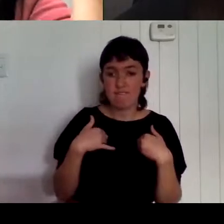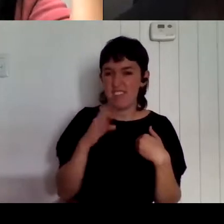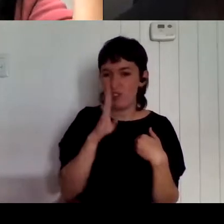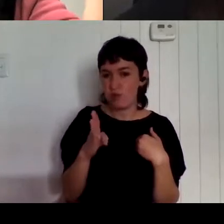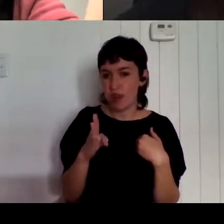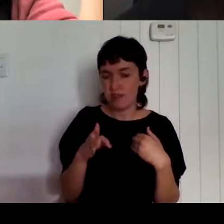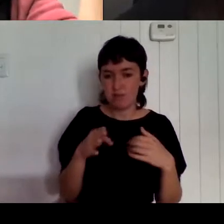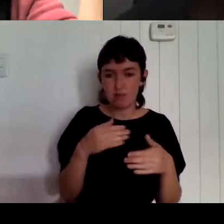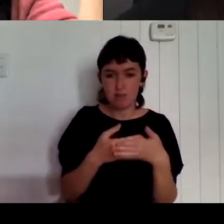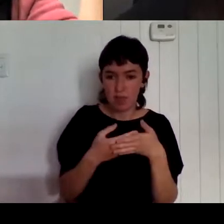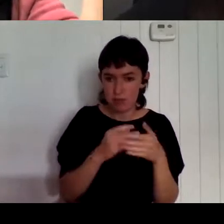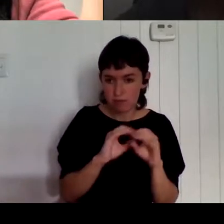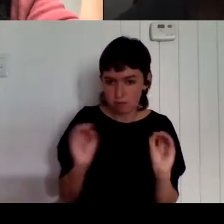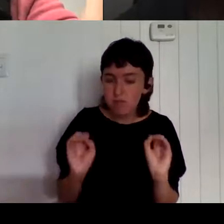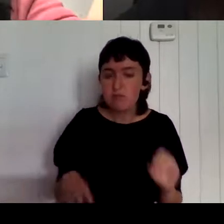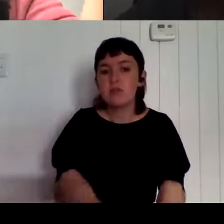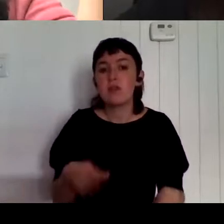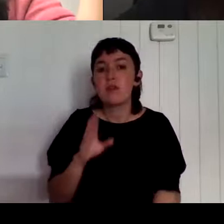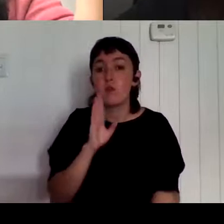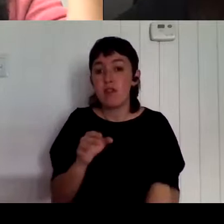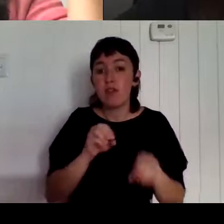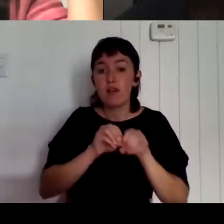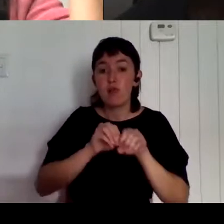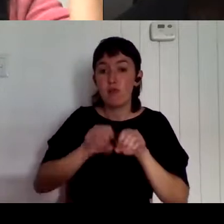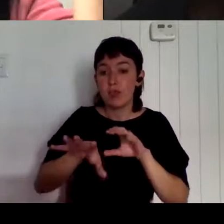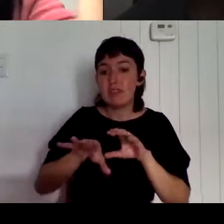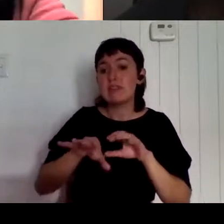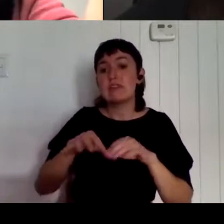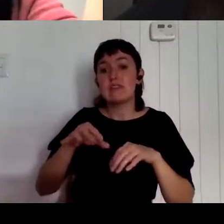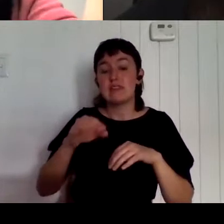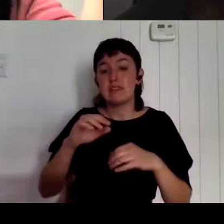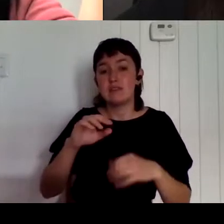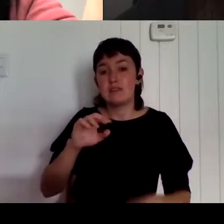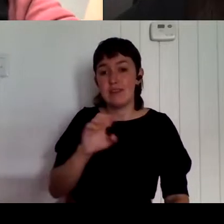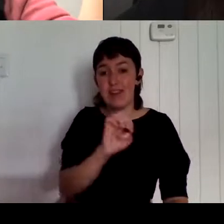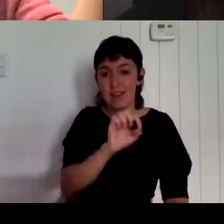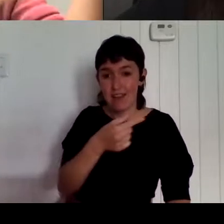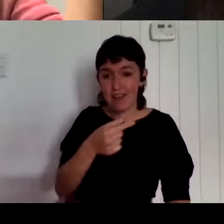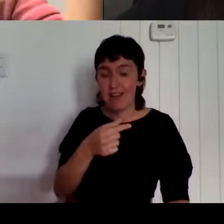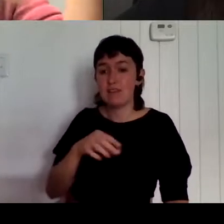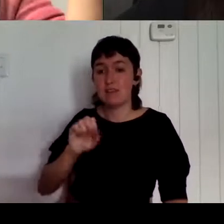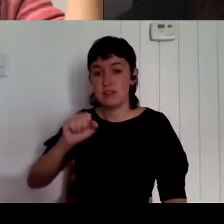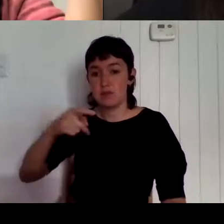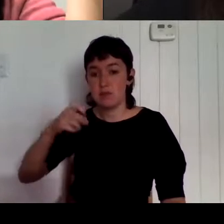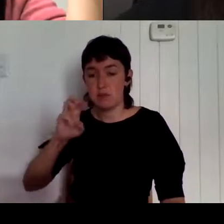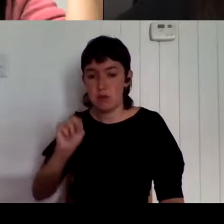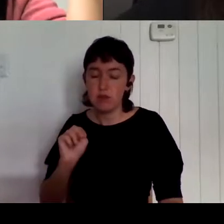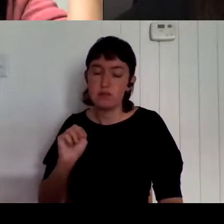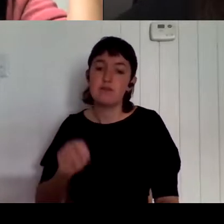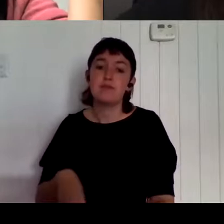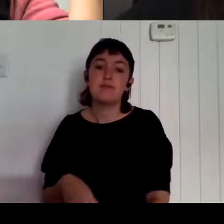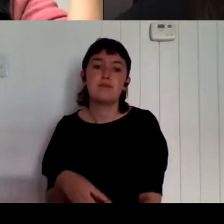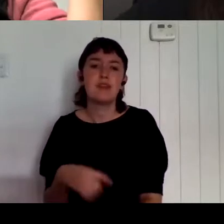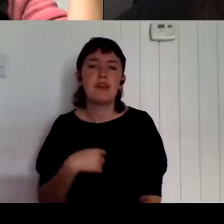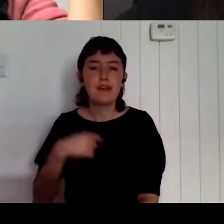Clidia, so this morning I had probably 20 jellyfish and I probably got a couple hundred eggs from all of those female. I don't have any